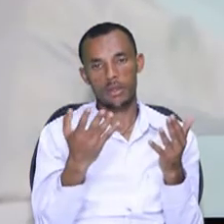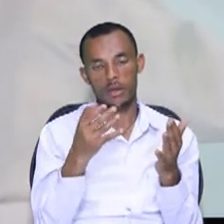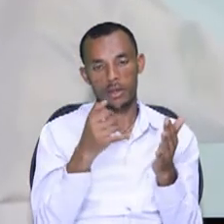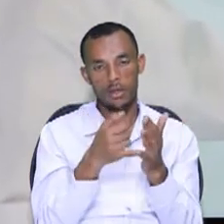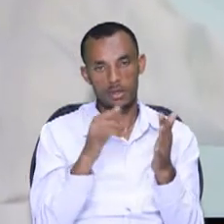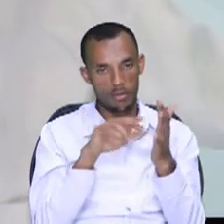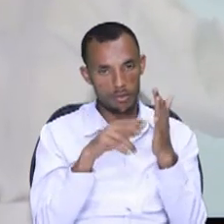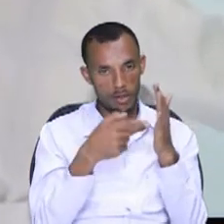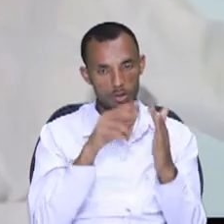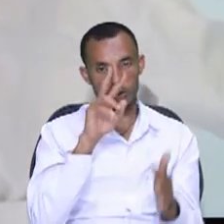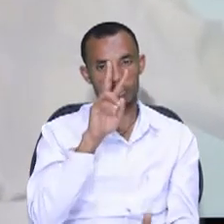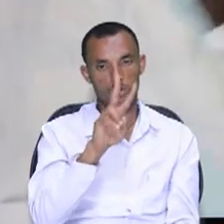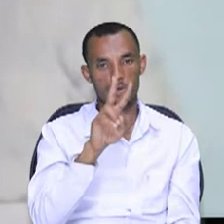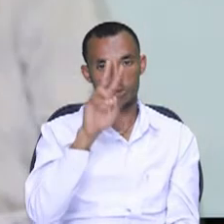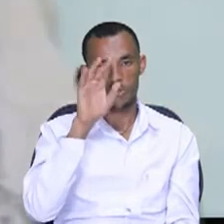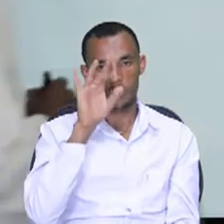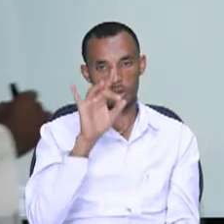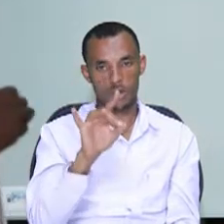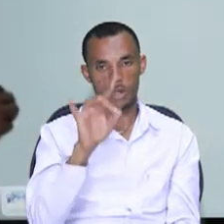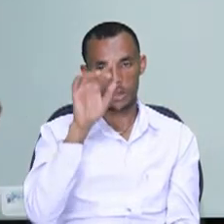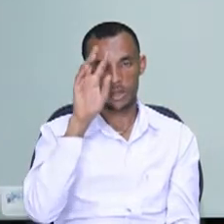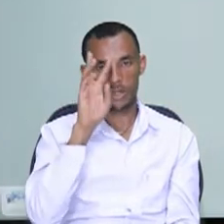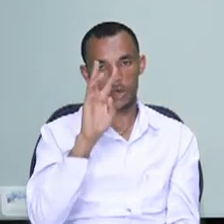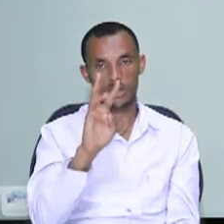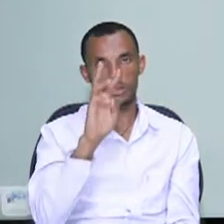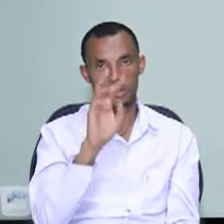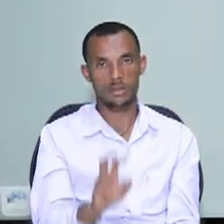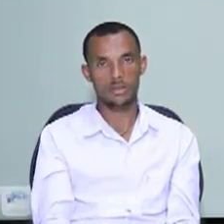is 2, 8, 6.